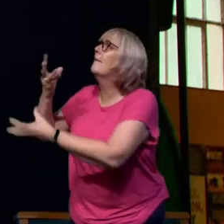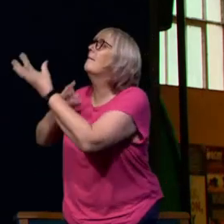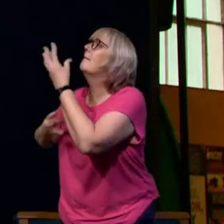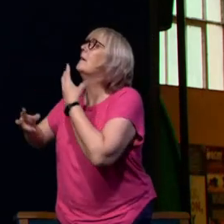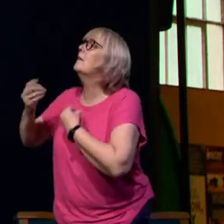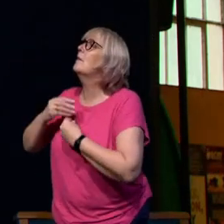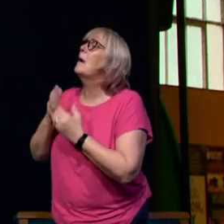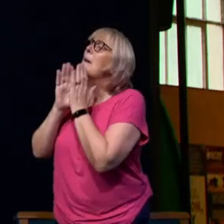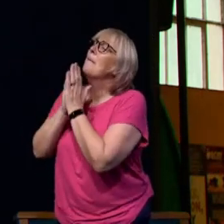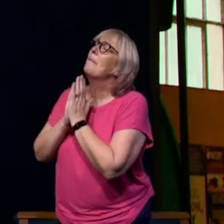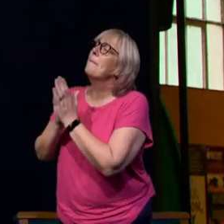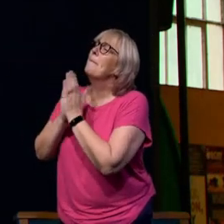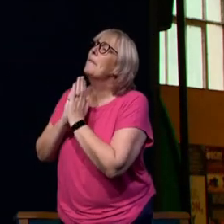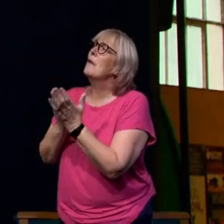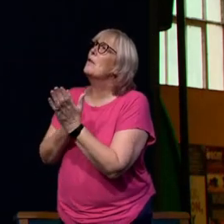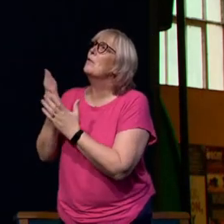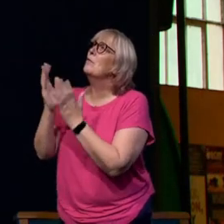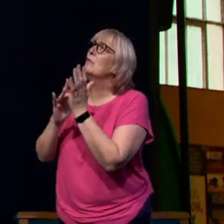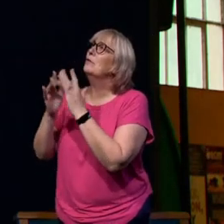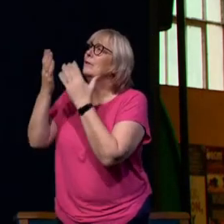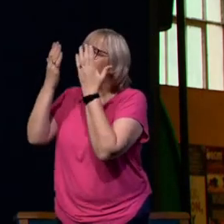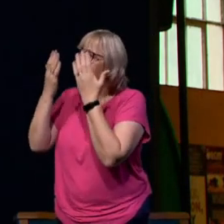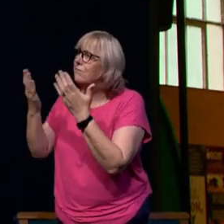Jesus, we pray. Amen.